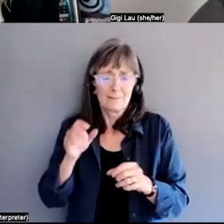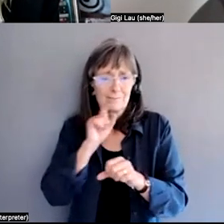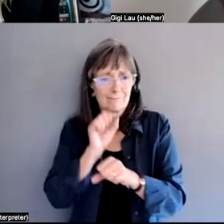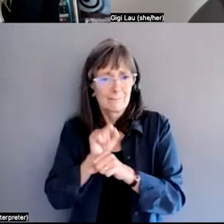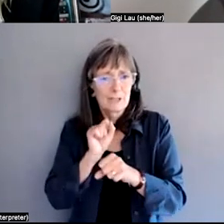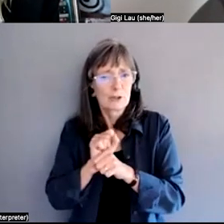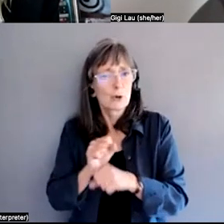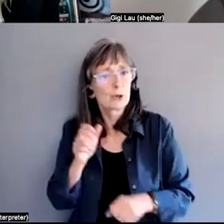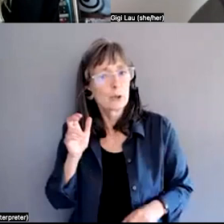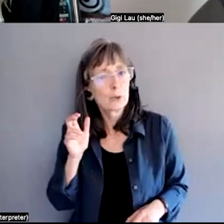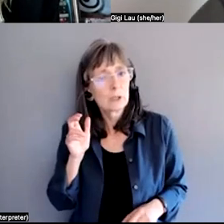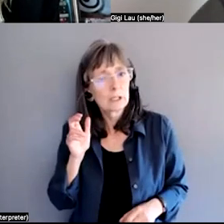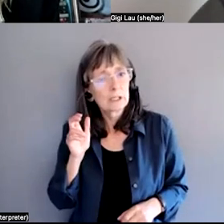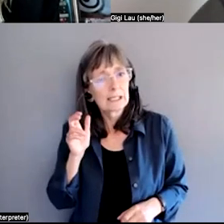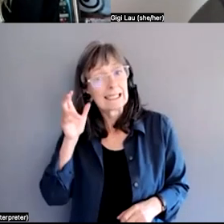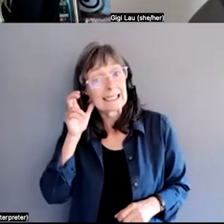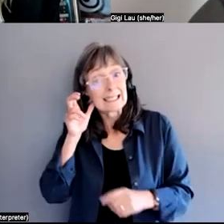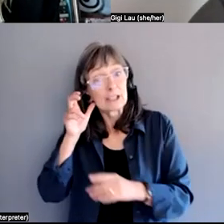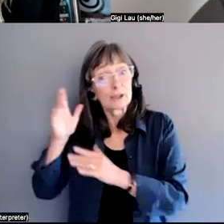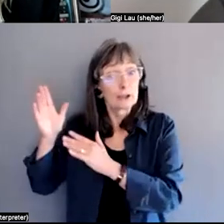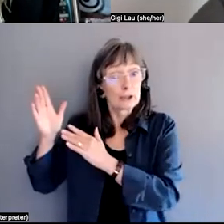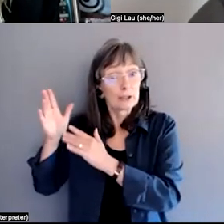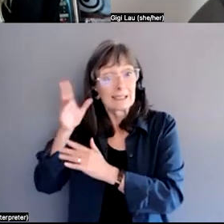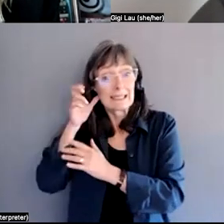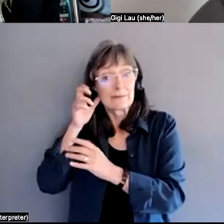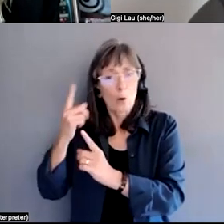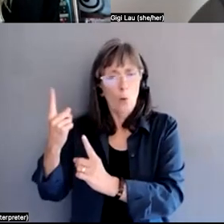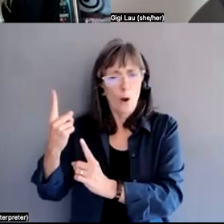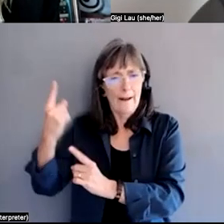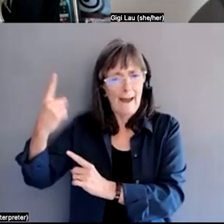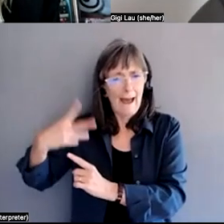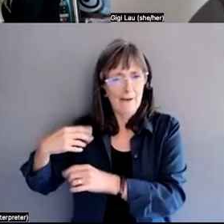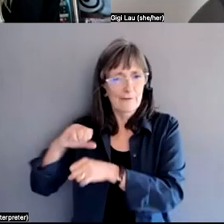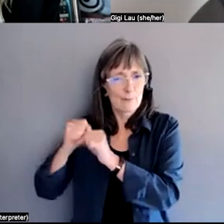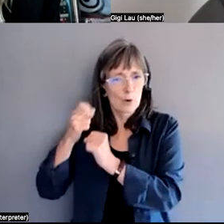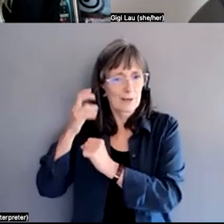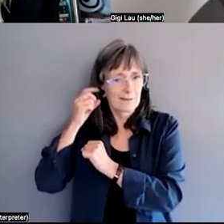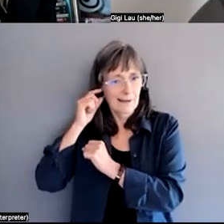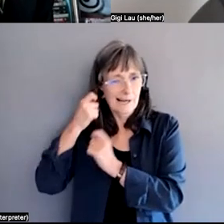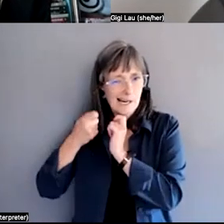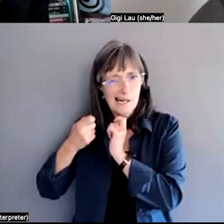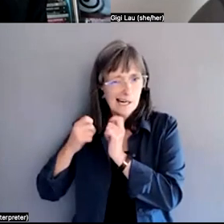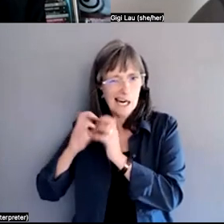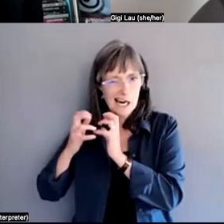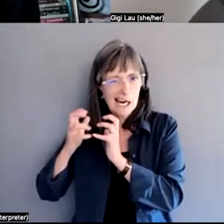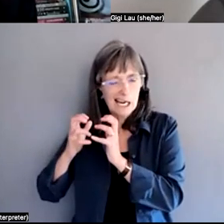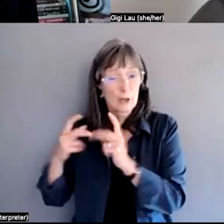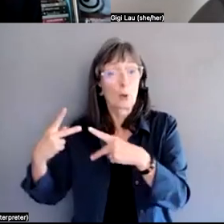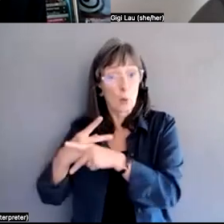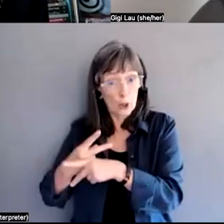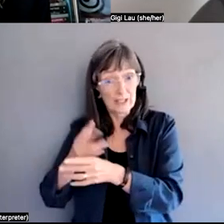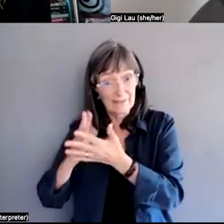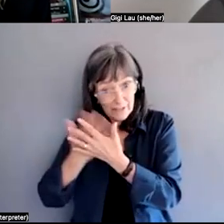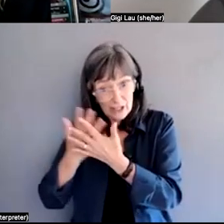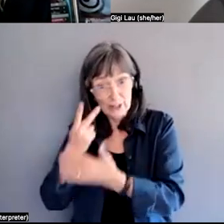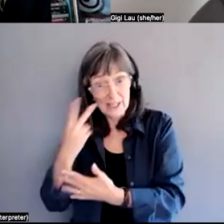listen to their masterpiece through like one half broken AirPod, just to make sure it still gets across